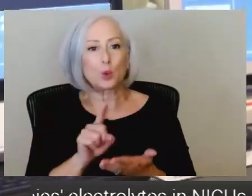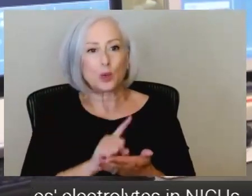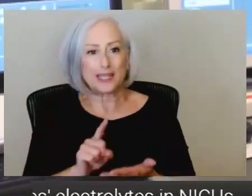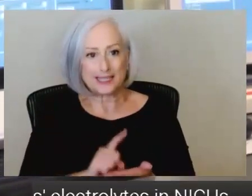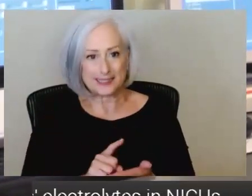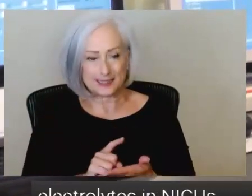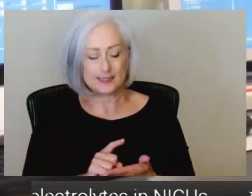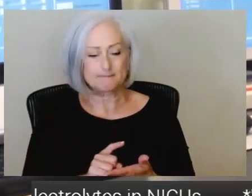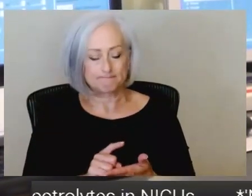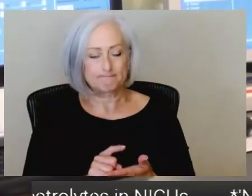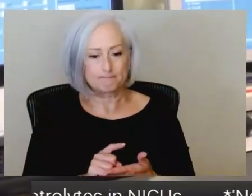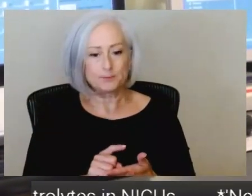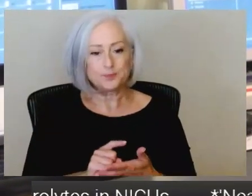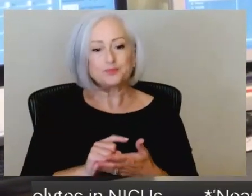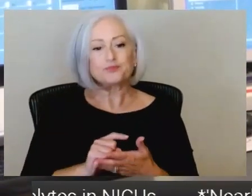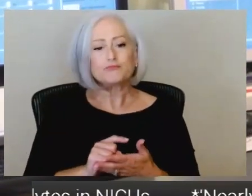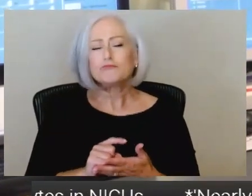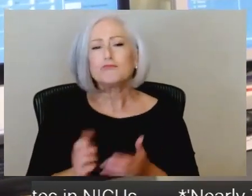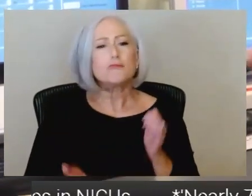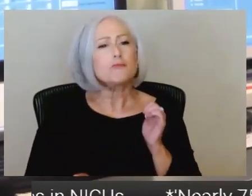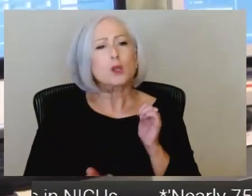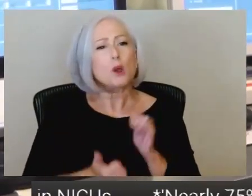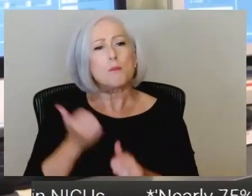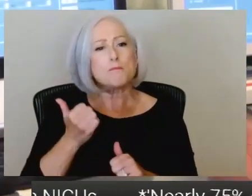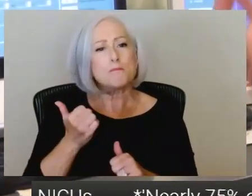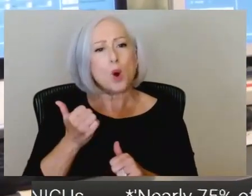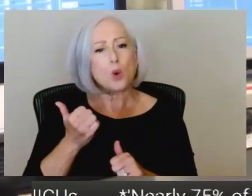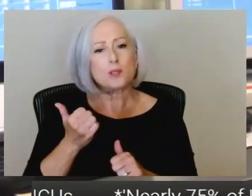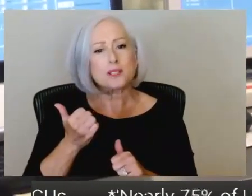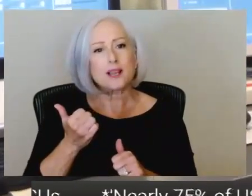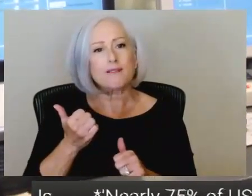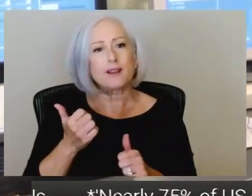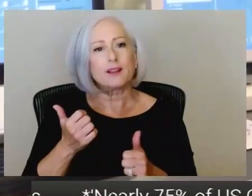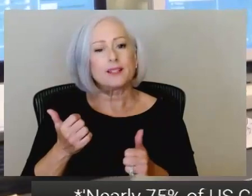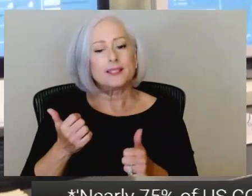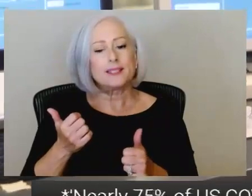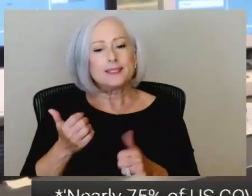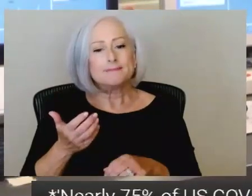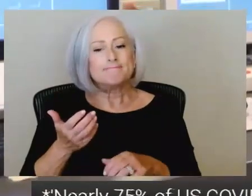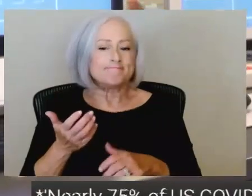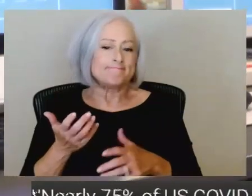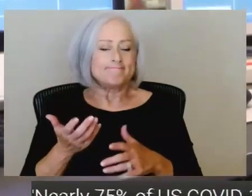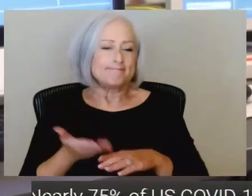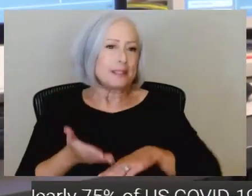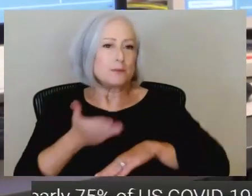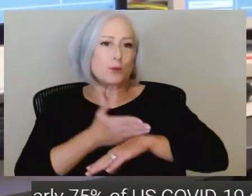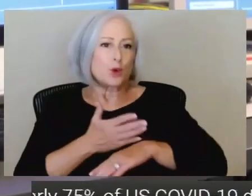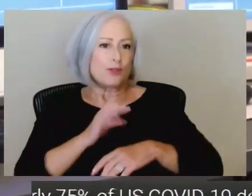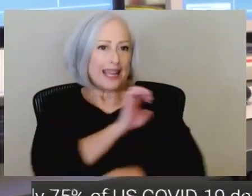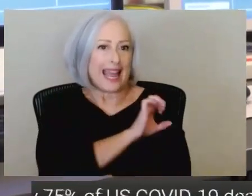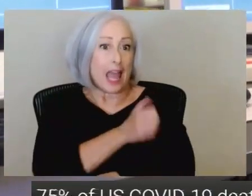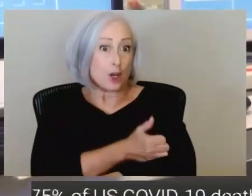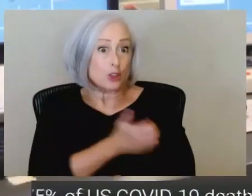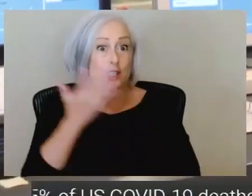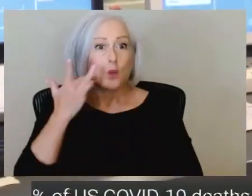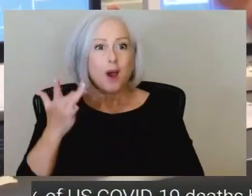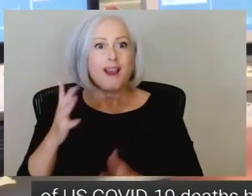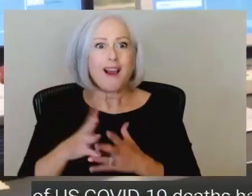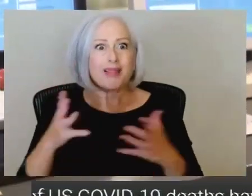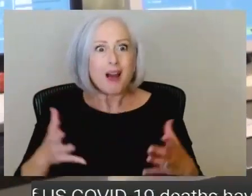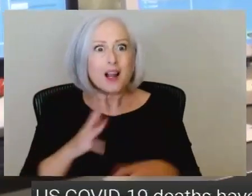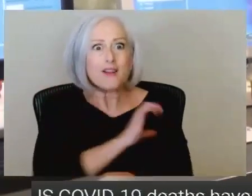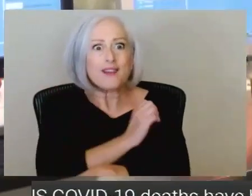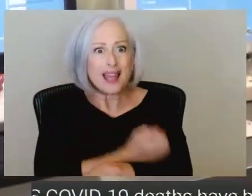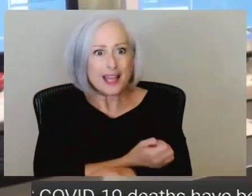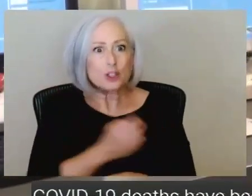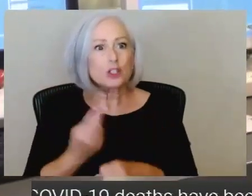And it's mostly them getting their energy back. This takes a lot of energy from them, not because it's a big